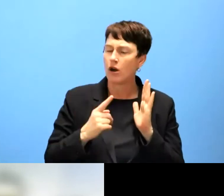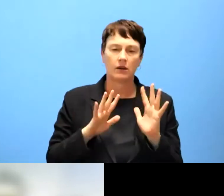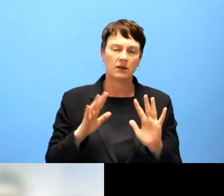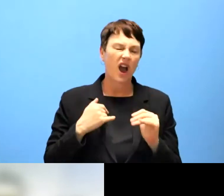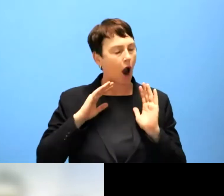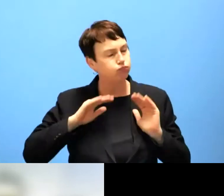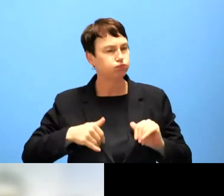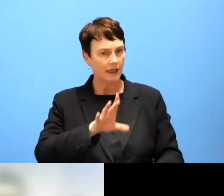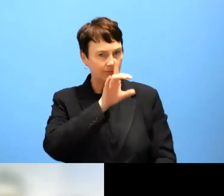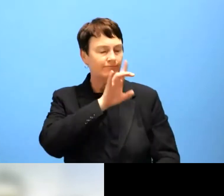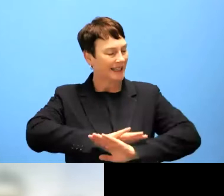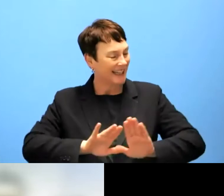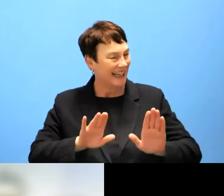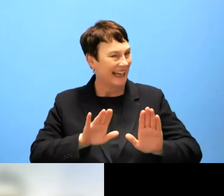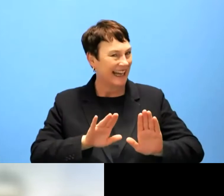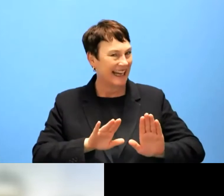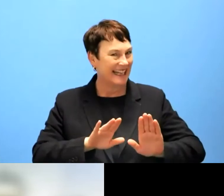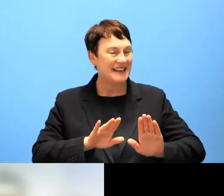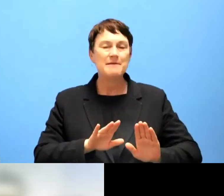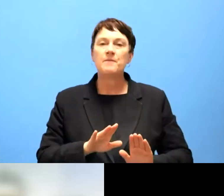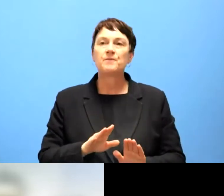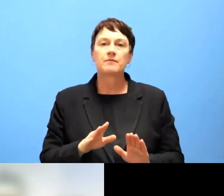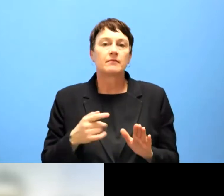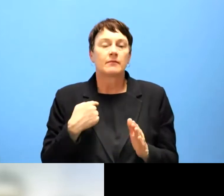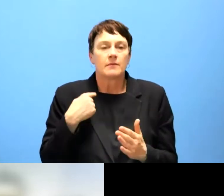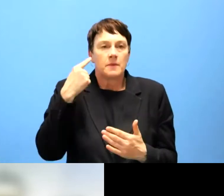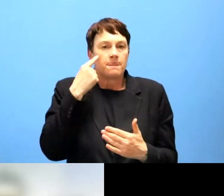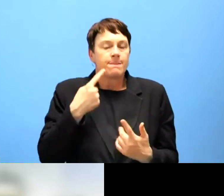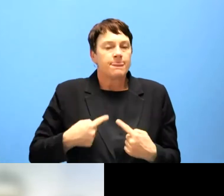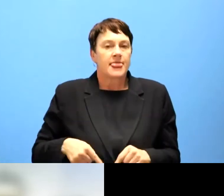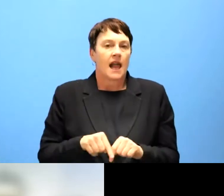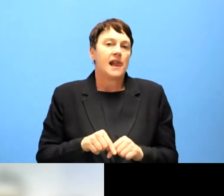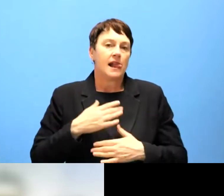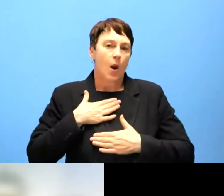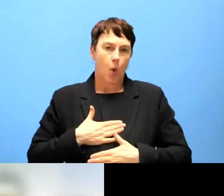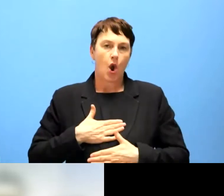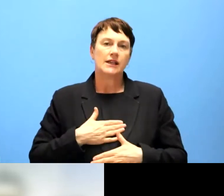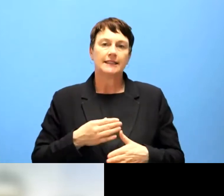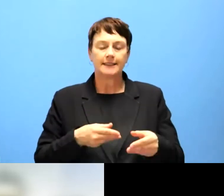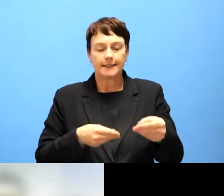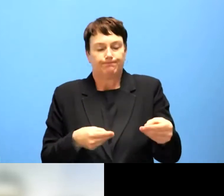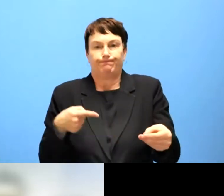there is an attempt, at least, to make the document a little bit less